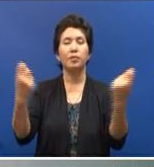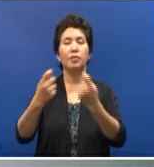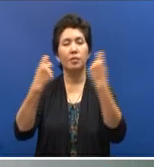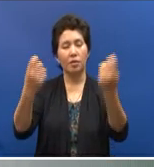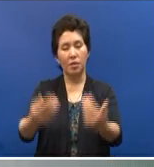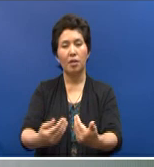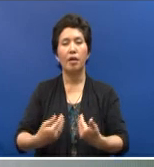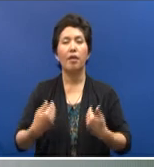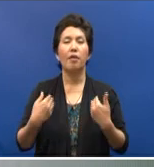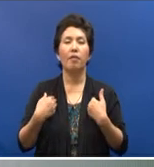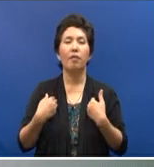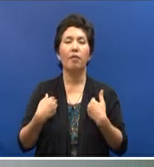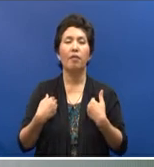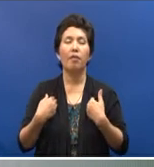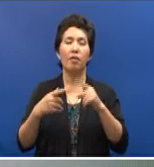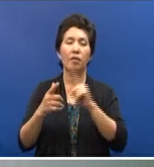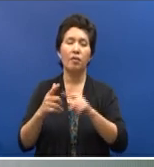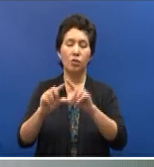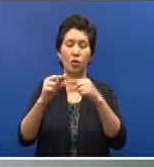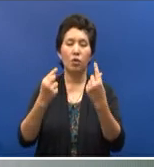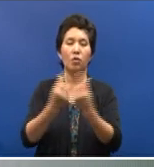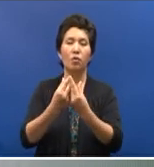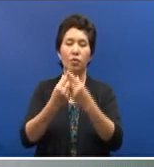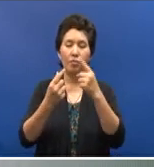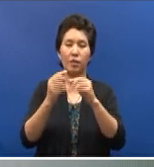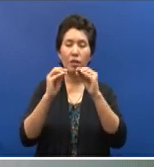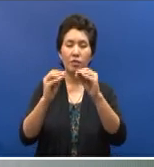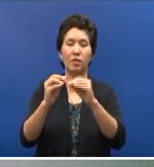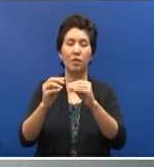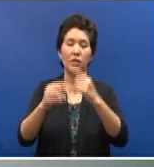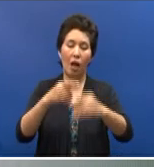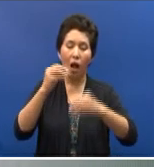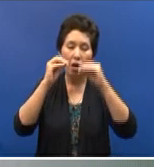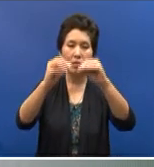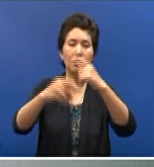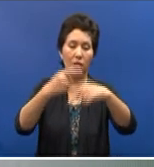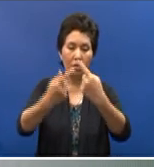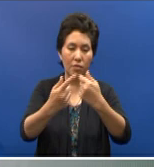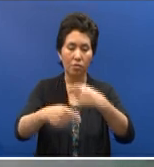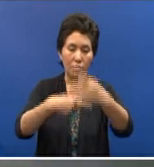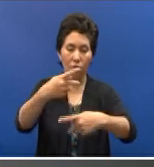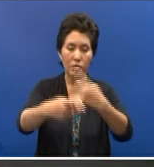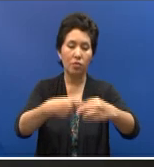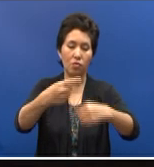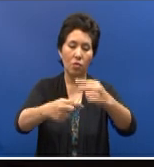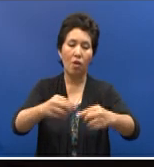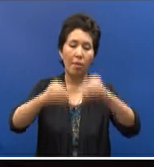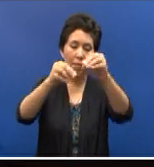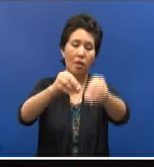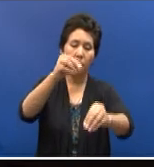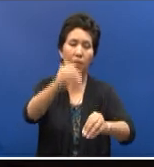and having a strong sense of group identity with one another. Okay, so this is the age set. Okay,